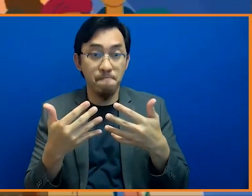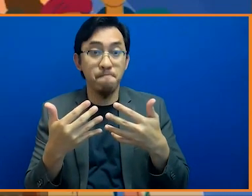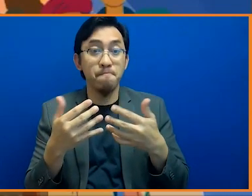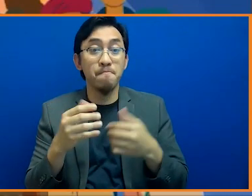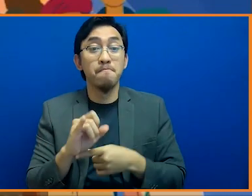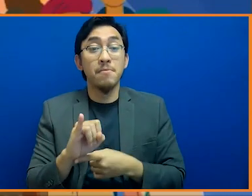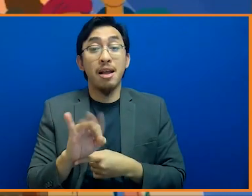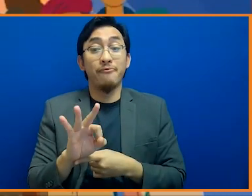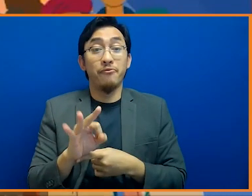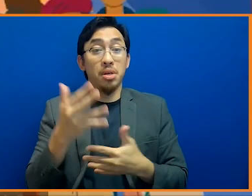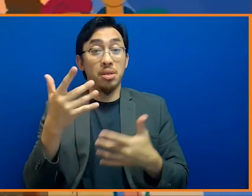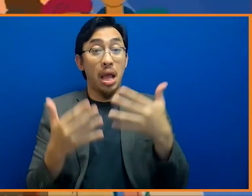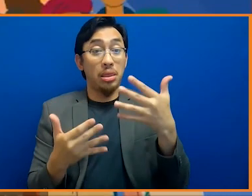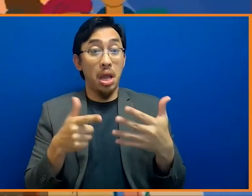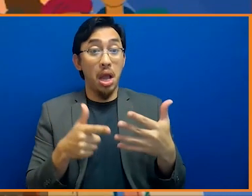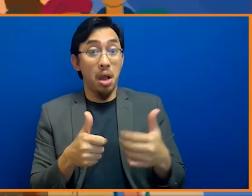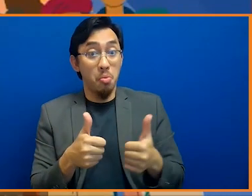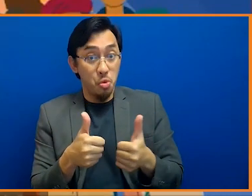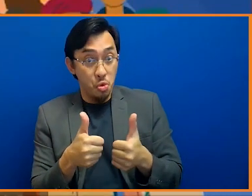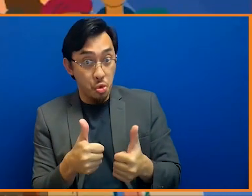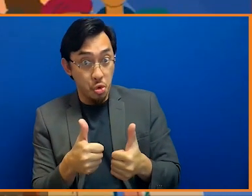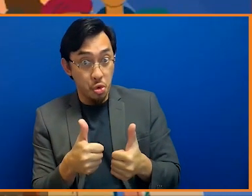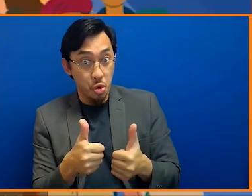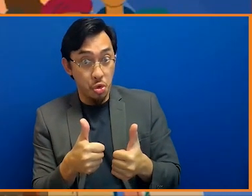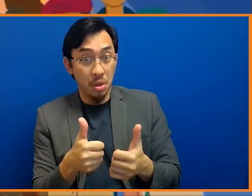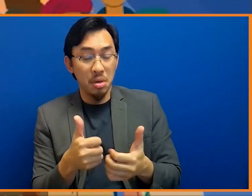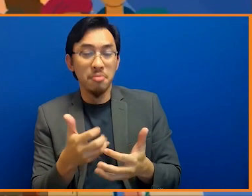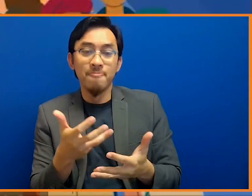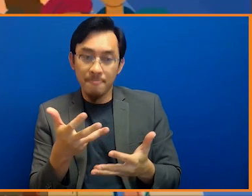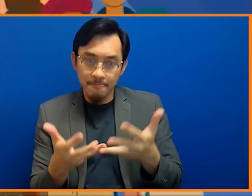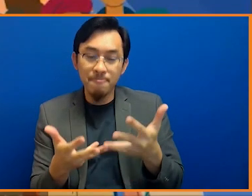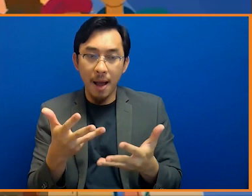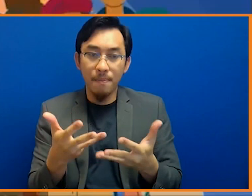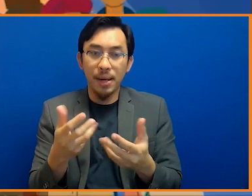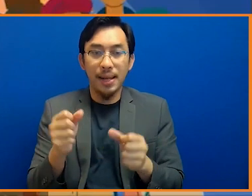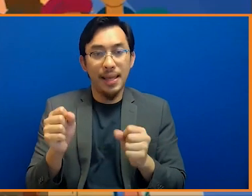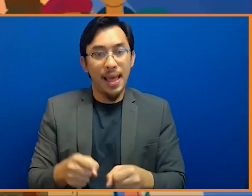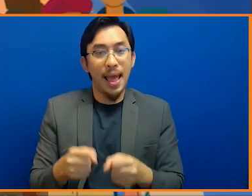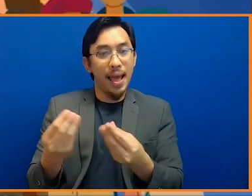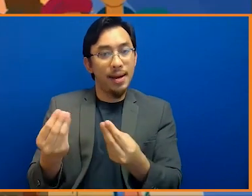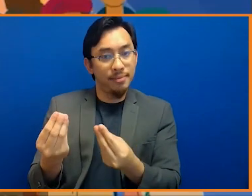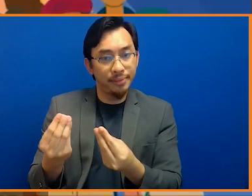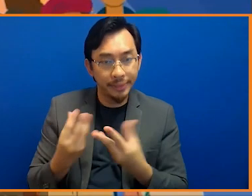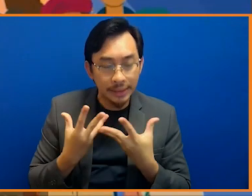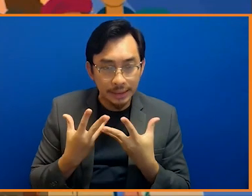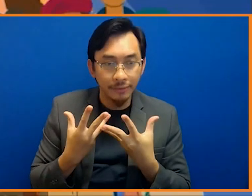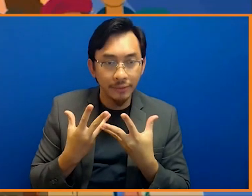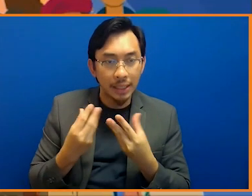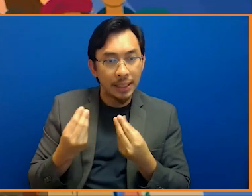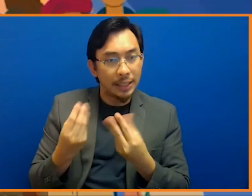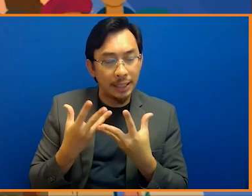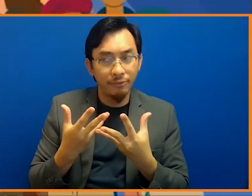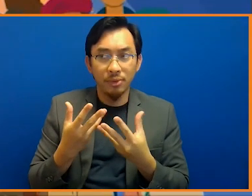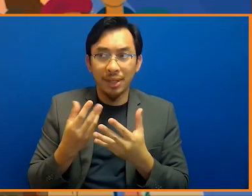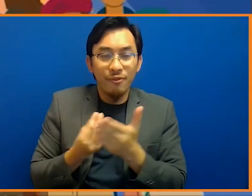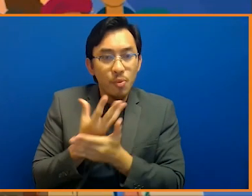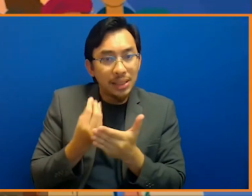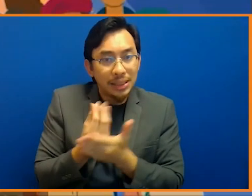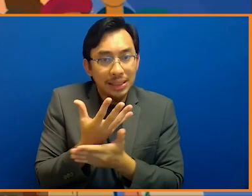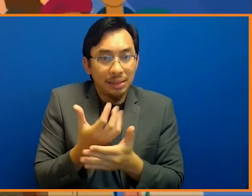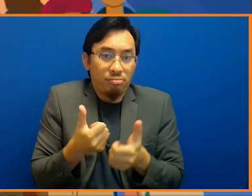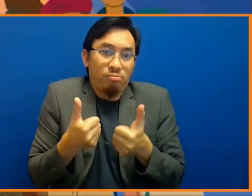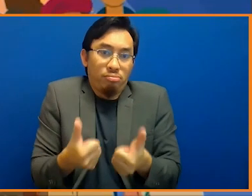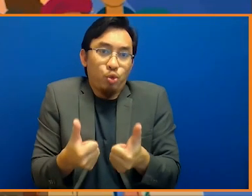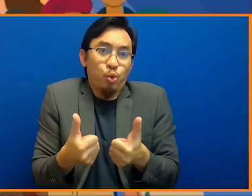could have a high potentiality probability to deliver better information on the